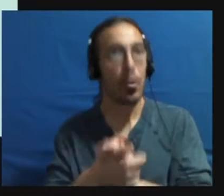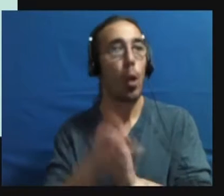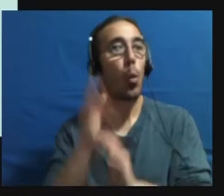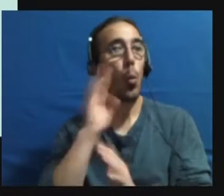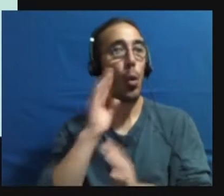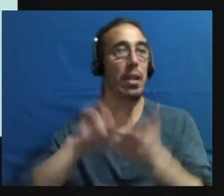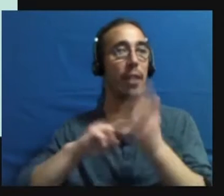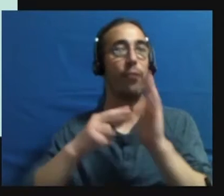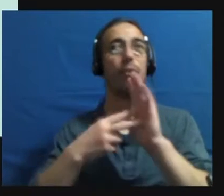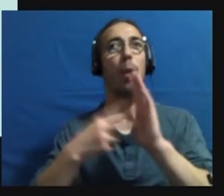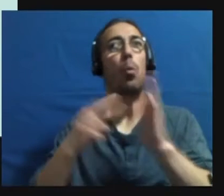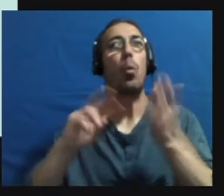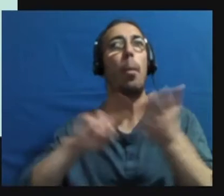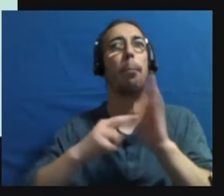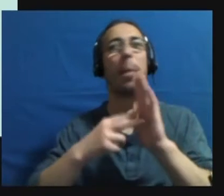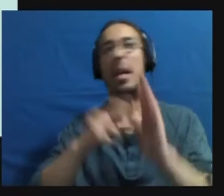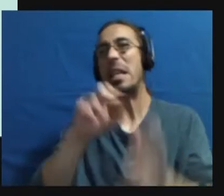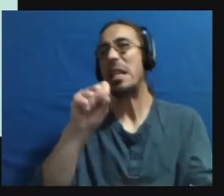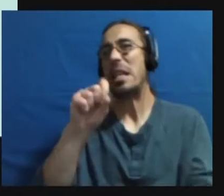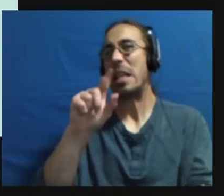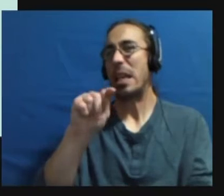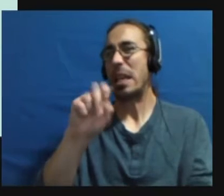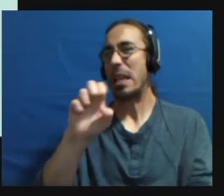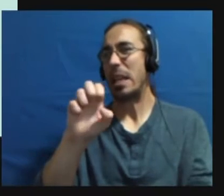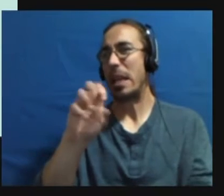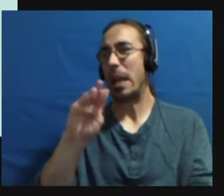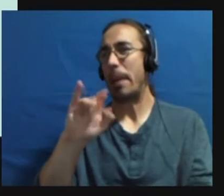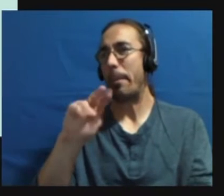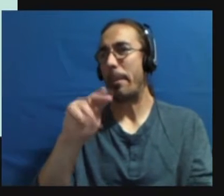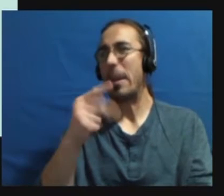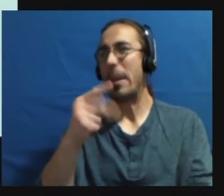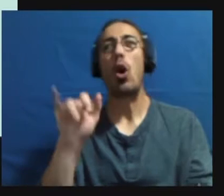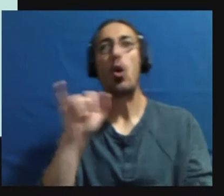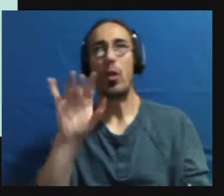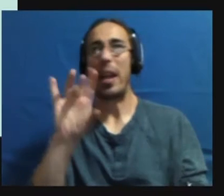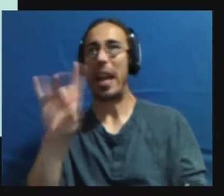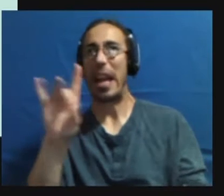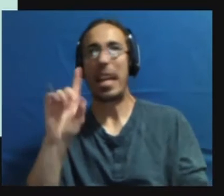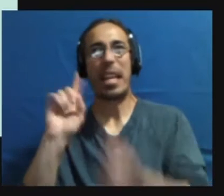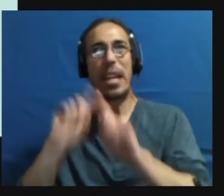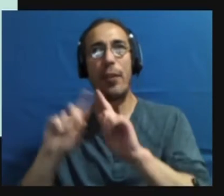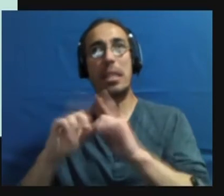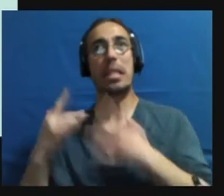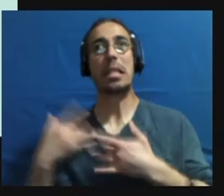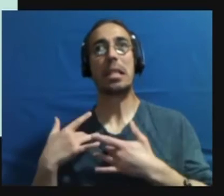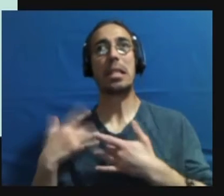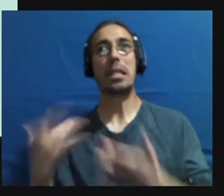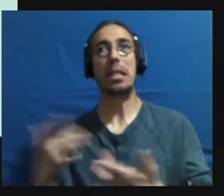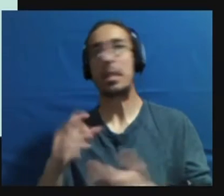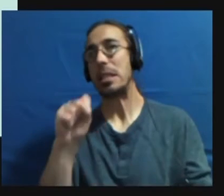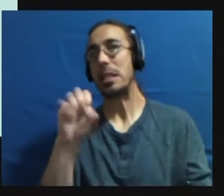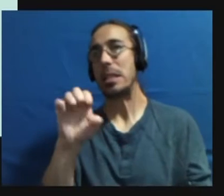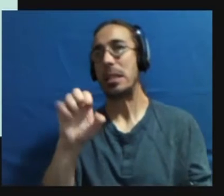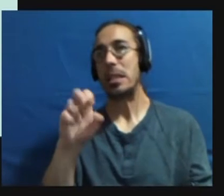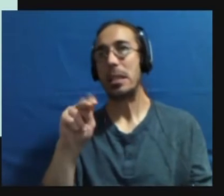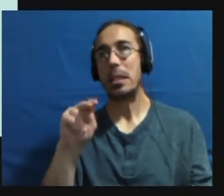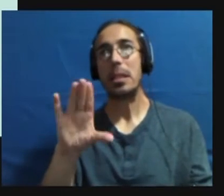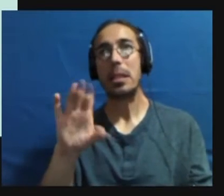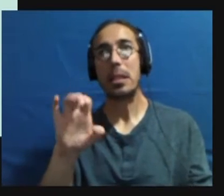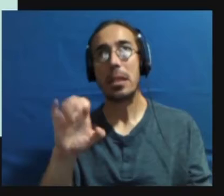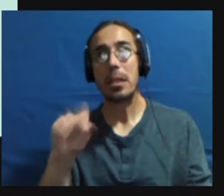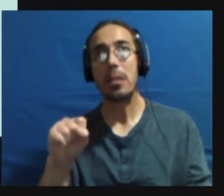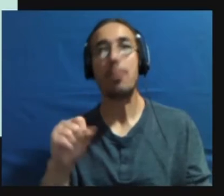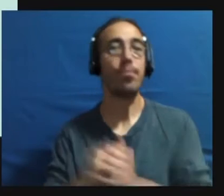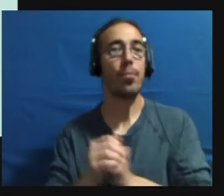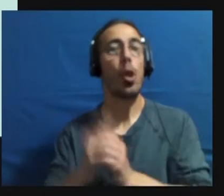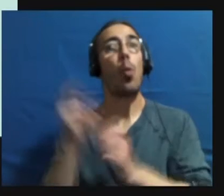stemming as well as the eight senses. And then we're going to connect some of those stems, some stems that we might know,